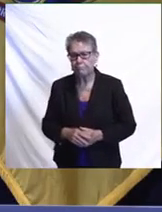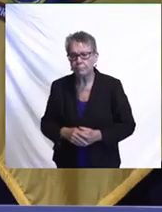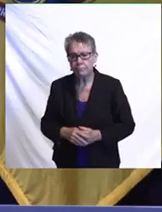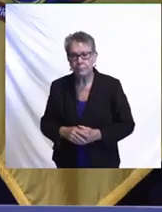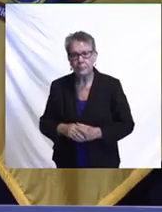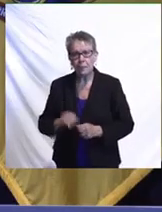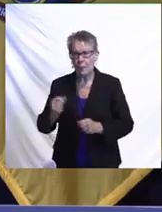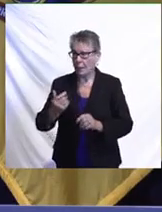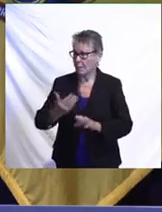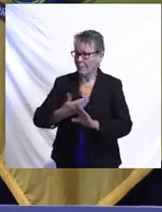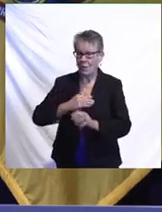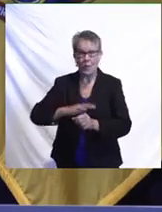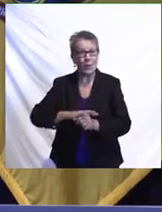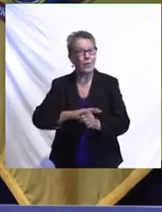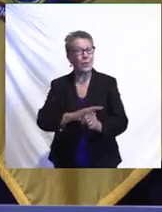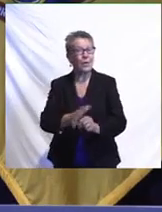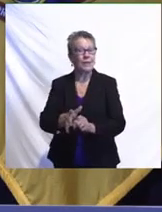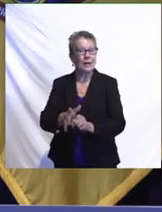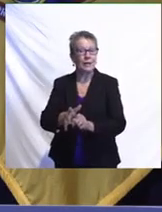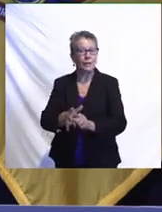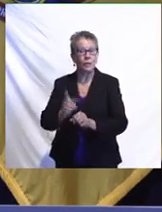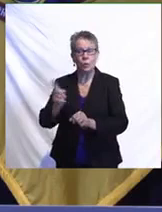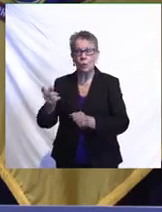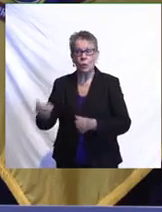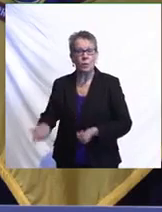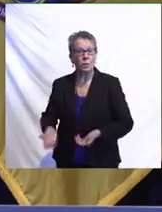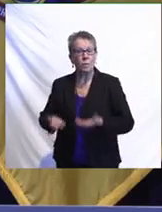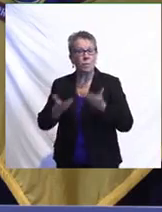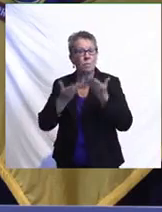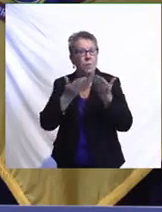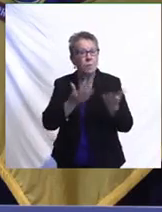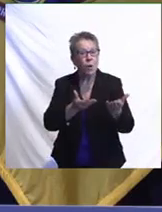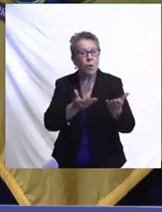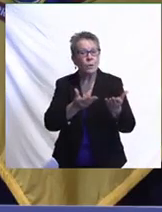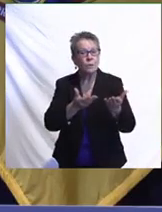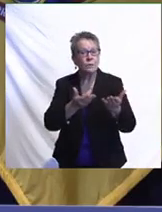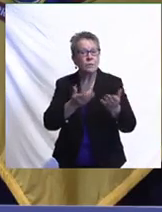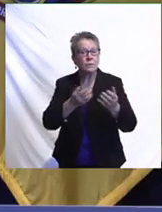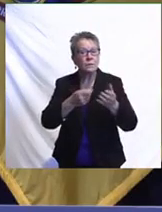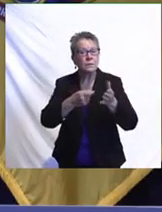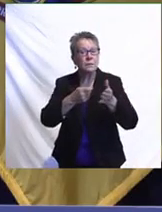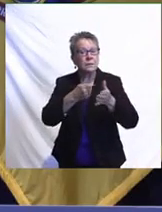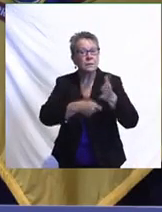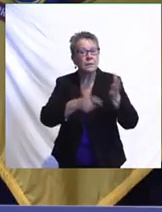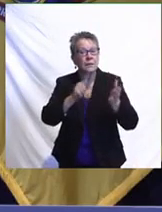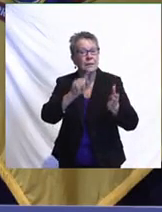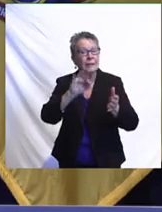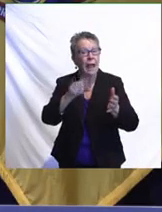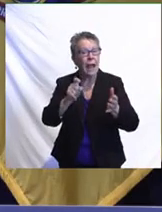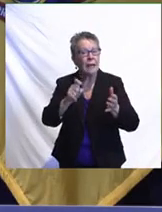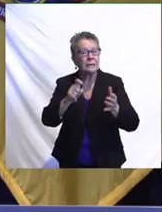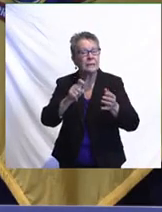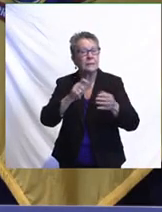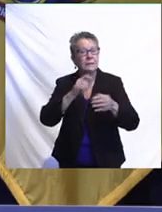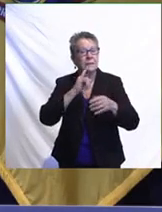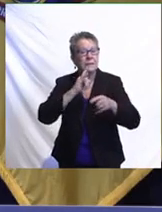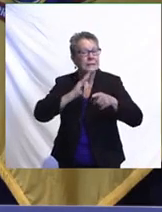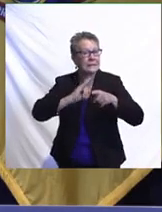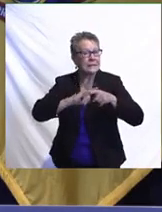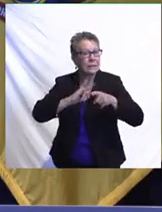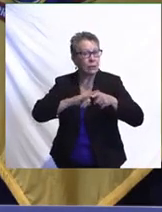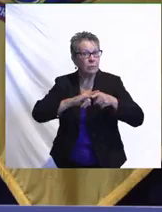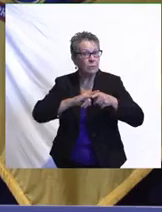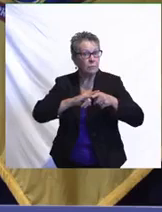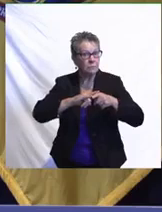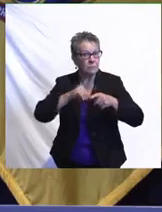you made a proposal to raise the excise tax on cigarettes to $4.35. I'm wondering if that's still something that you'd like to see